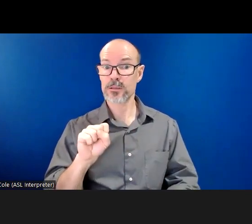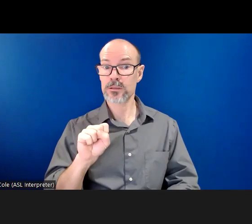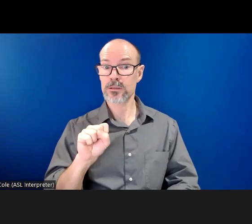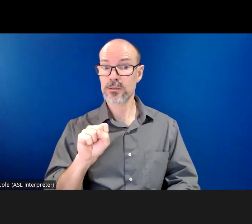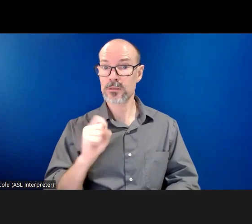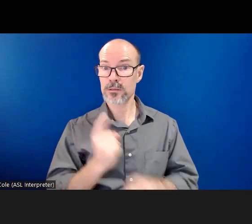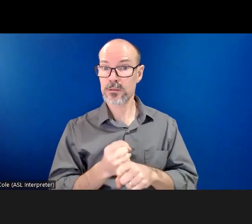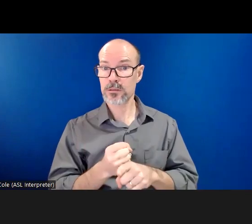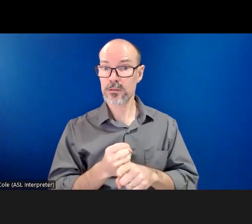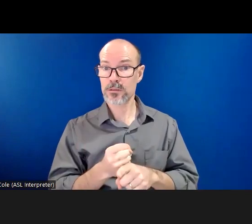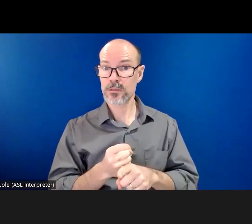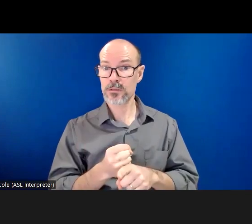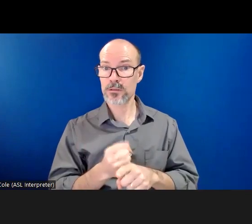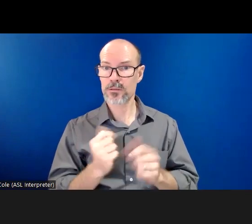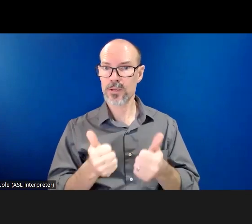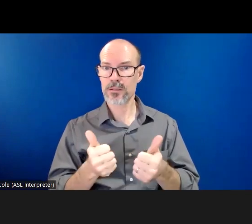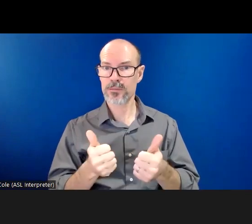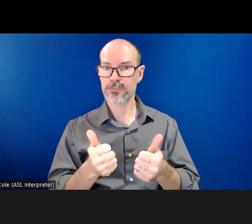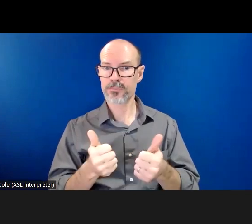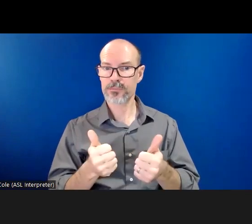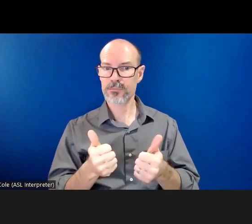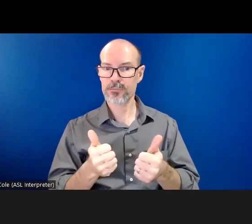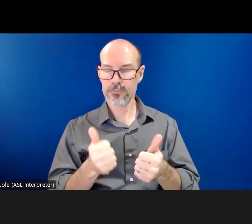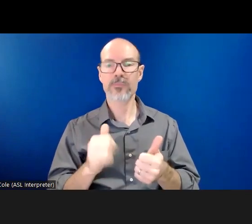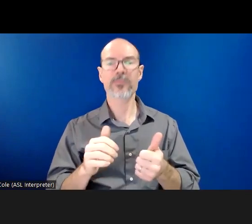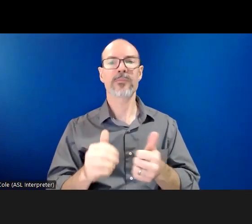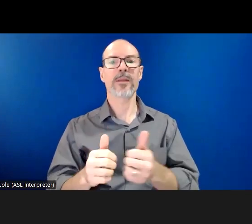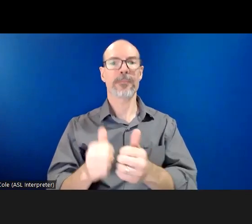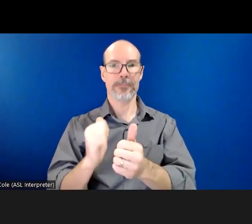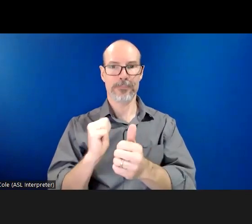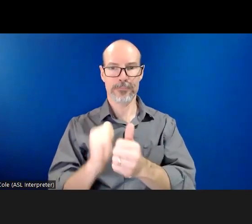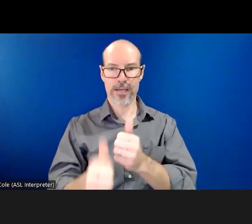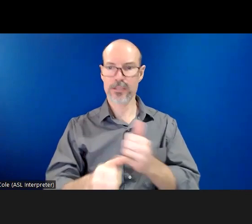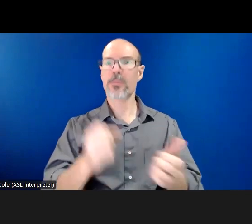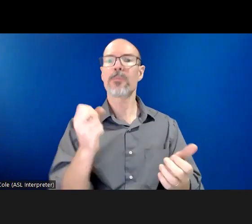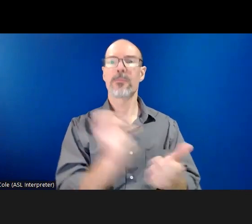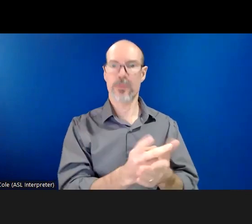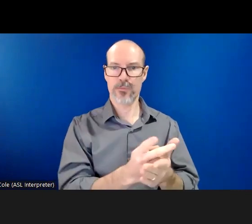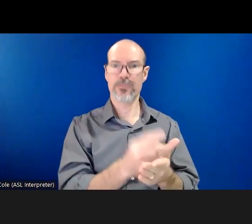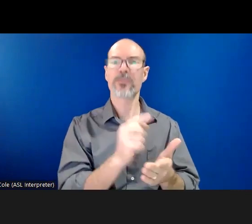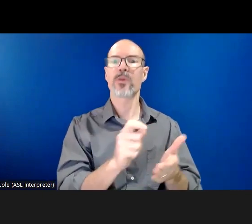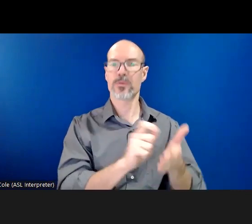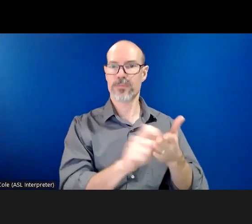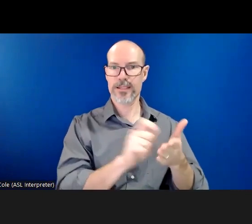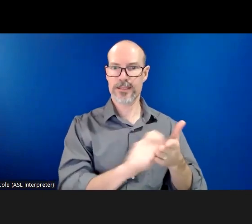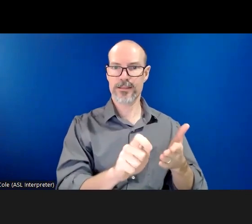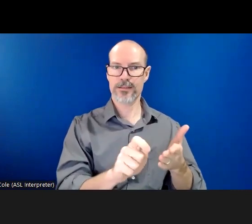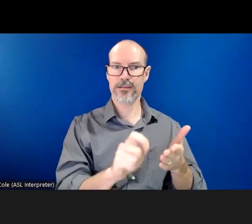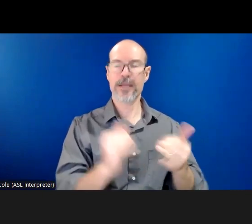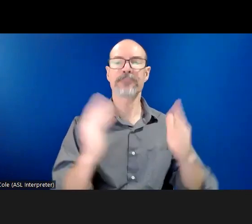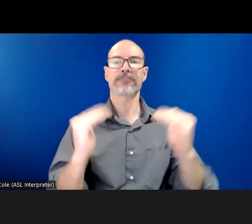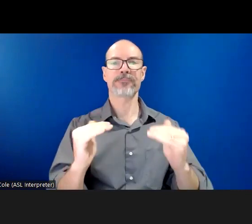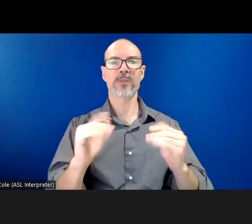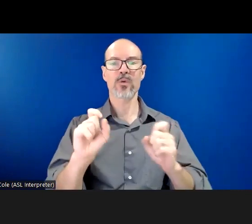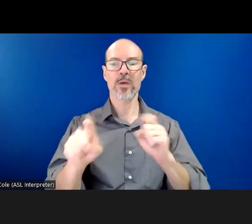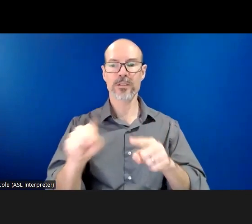Great. So the motion passes, the minutes are approved. So now we go to question and comments from the